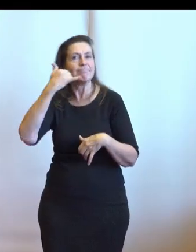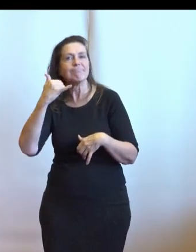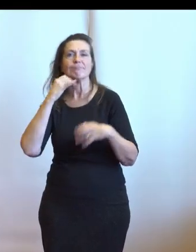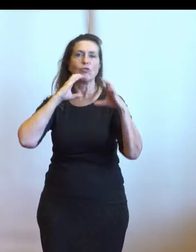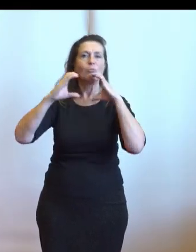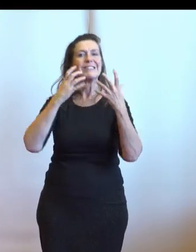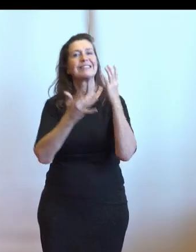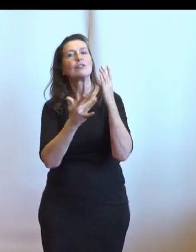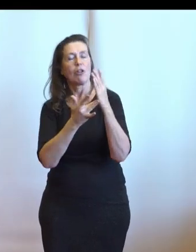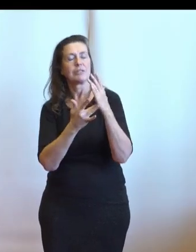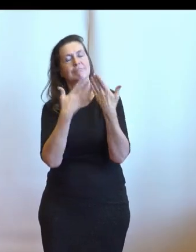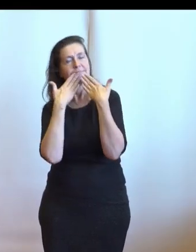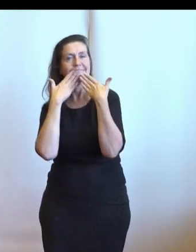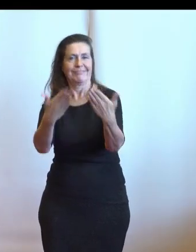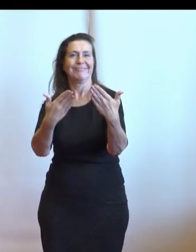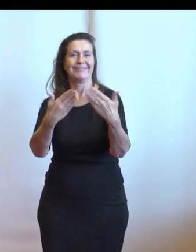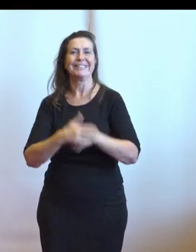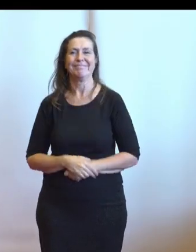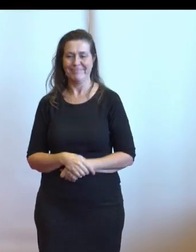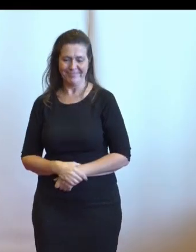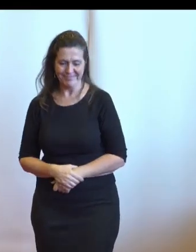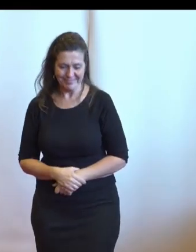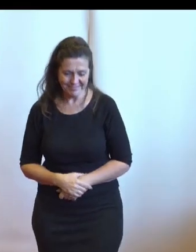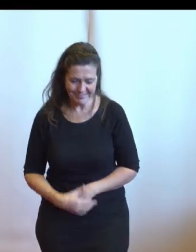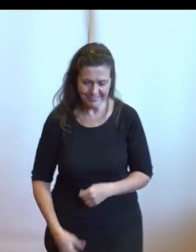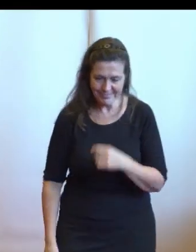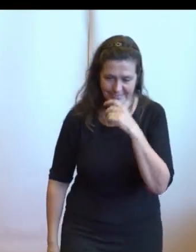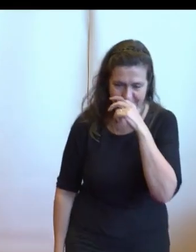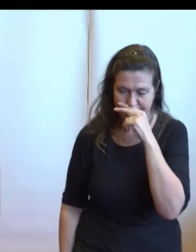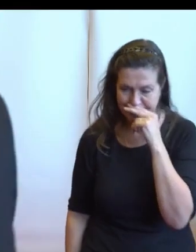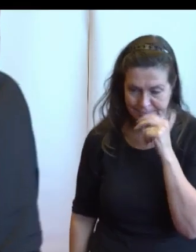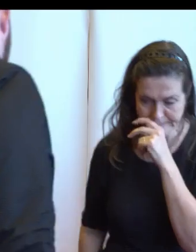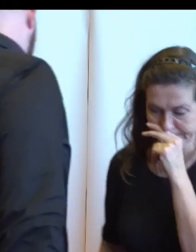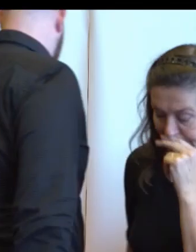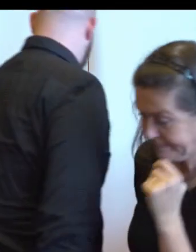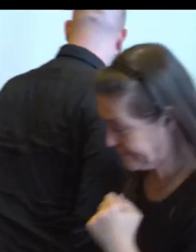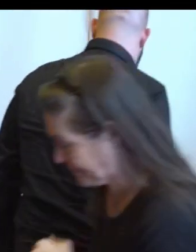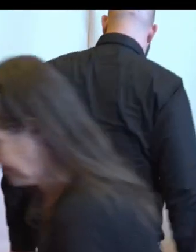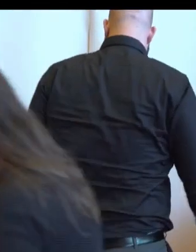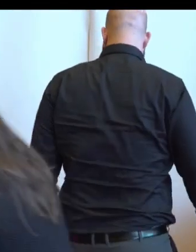disabilities inclusiveness. Thank you. Thank you.